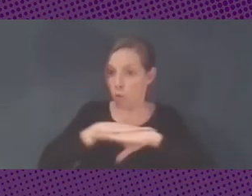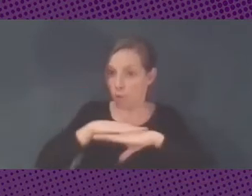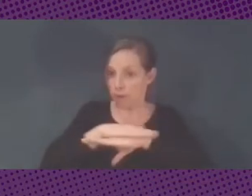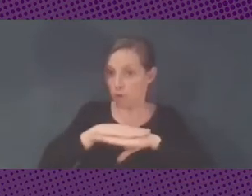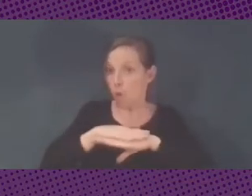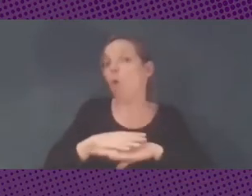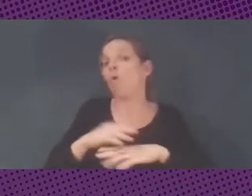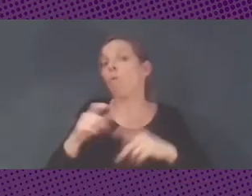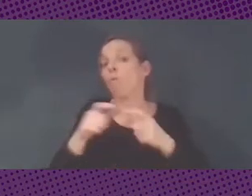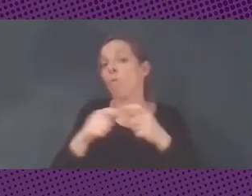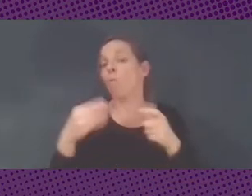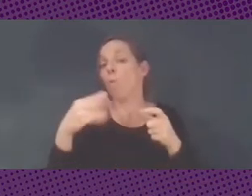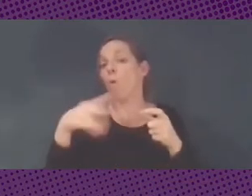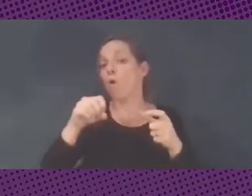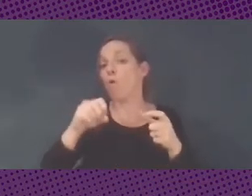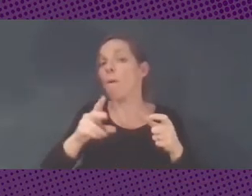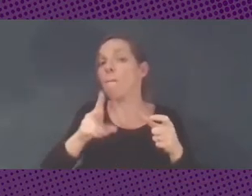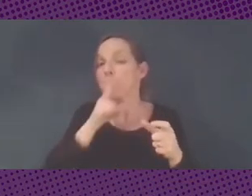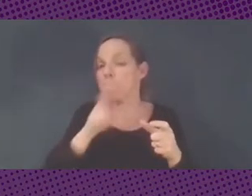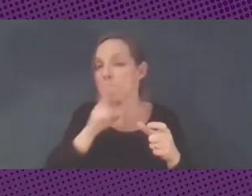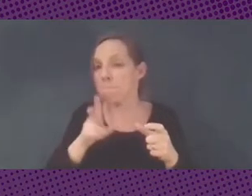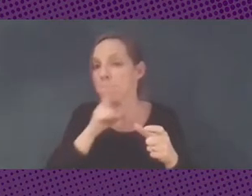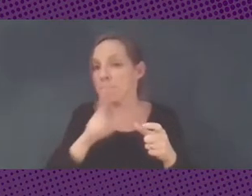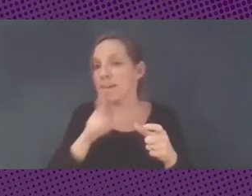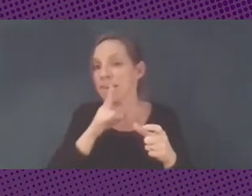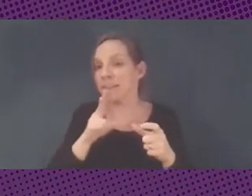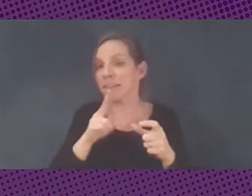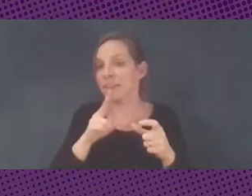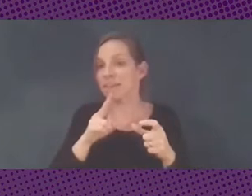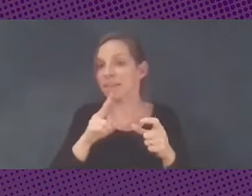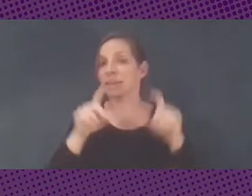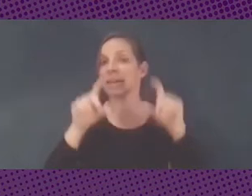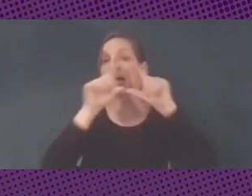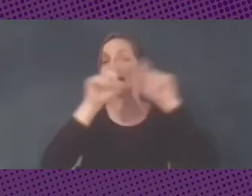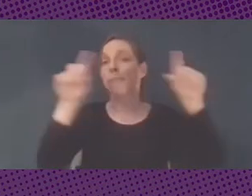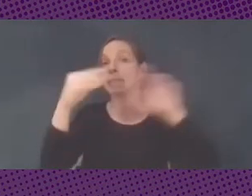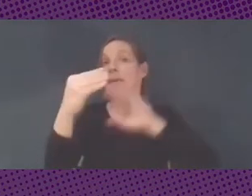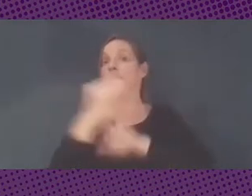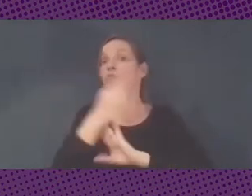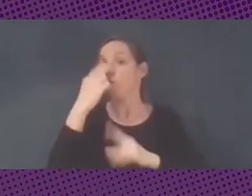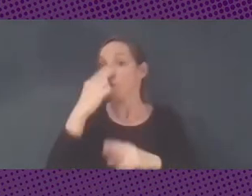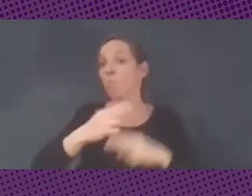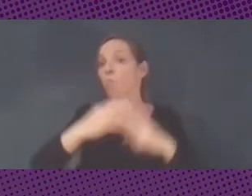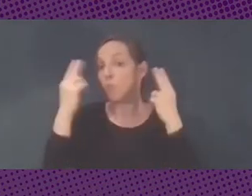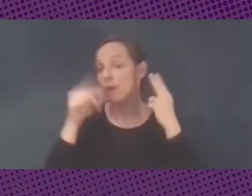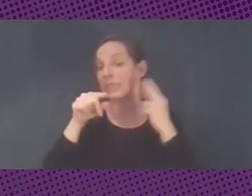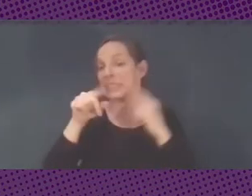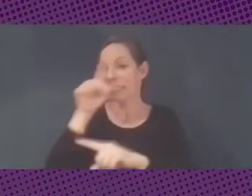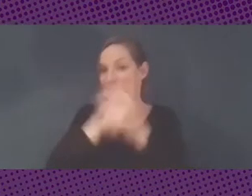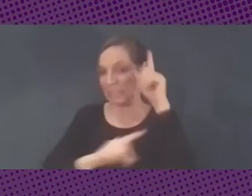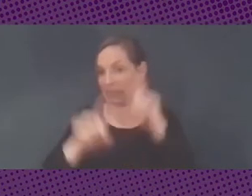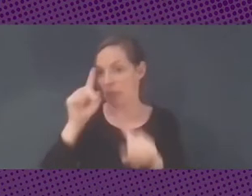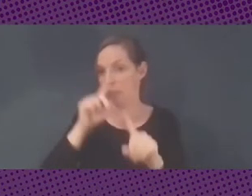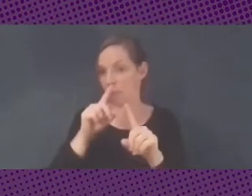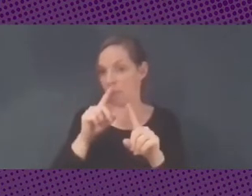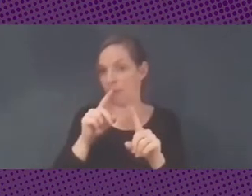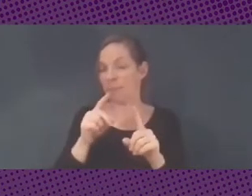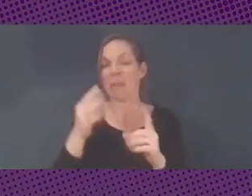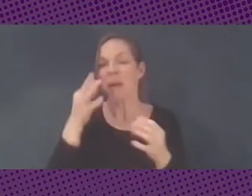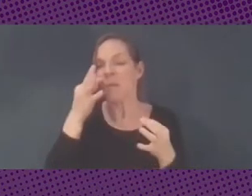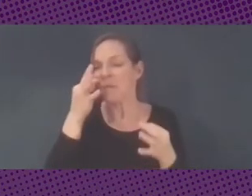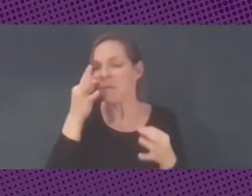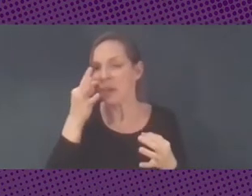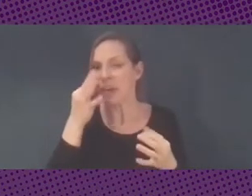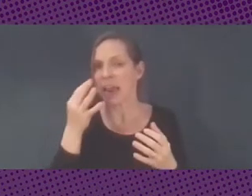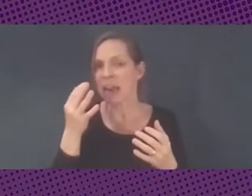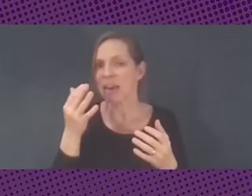is nothing specifically sort of deeply. There is no deep involvement of investors there in the de-risking